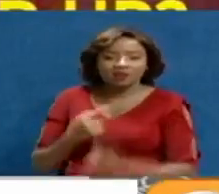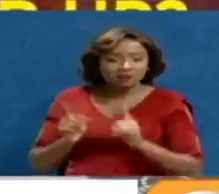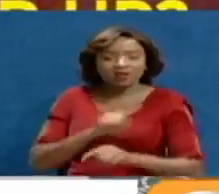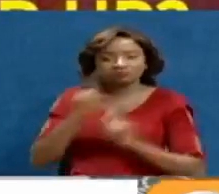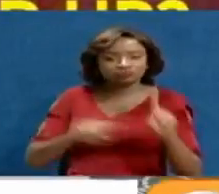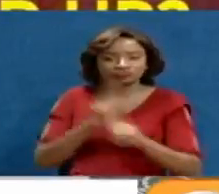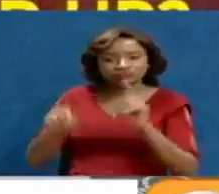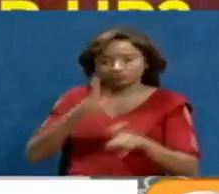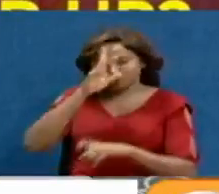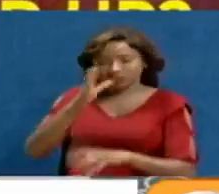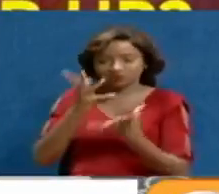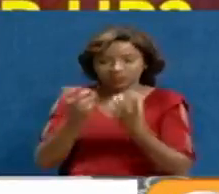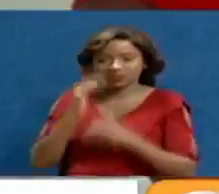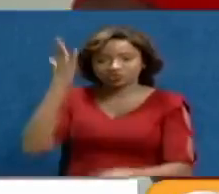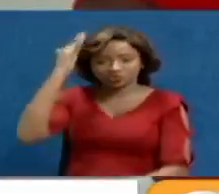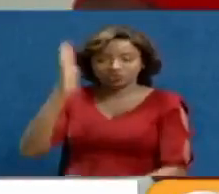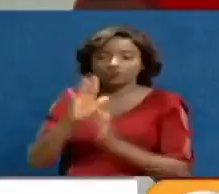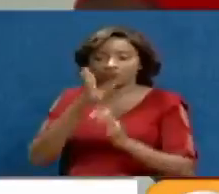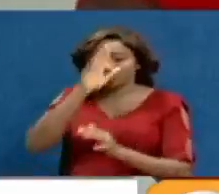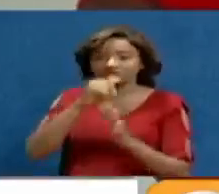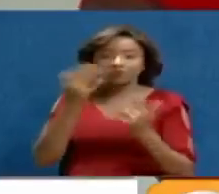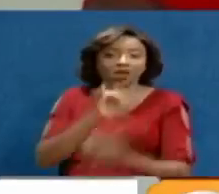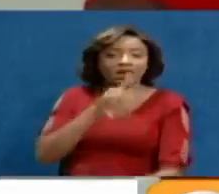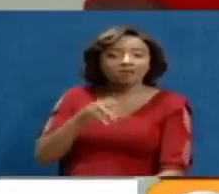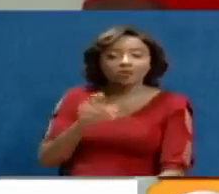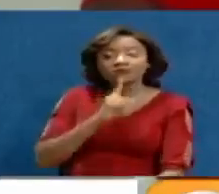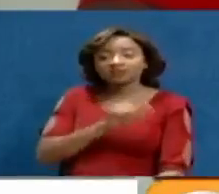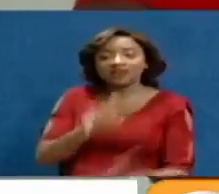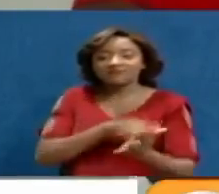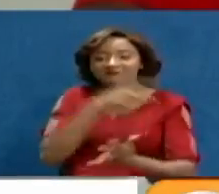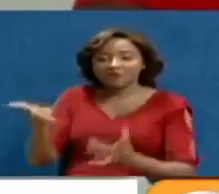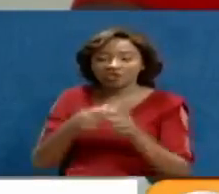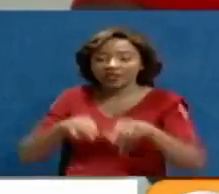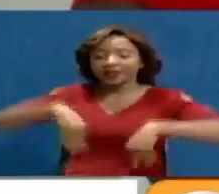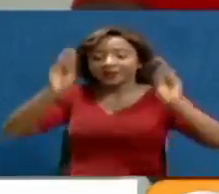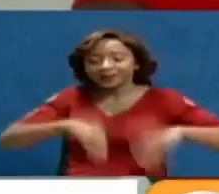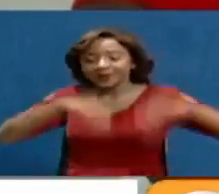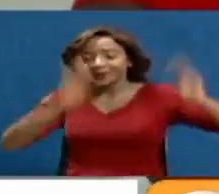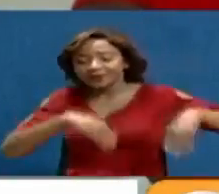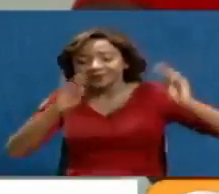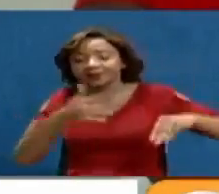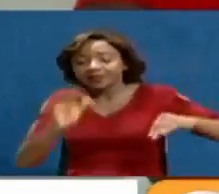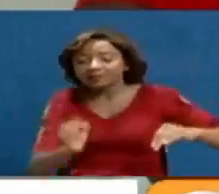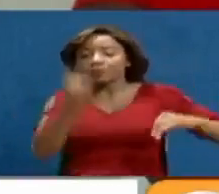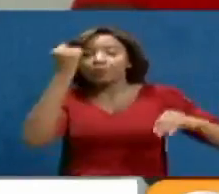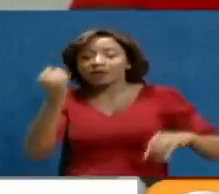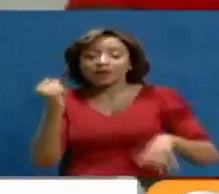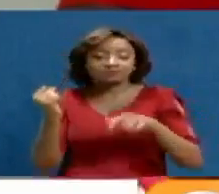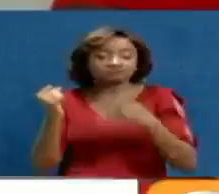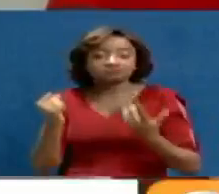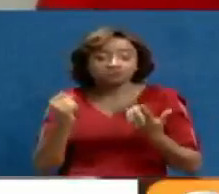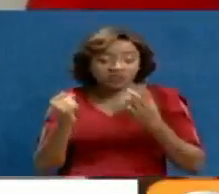the detectives will be seeking to answer. Eti wanasema alianguka, wakampepeta. After kumpepeta, wanasema